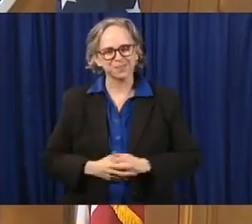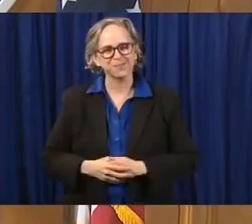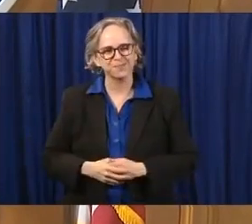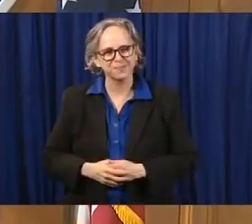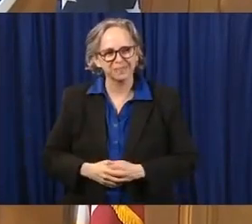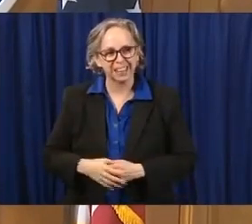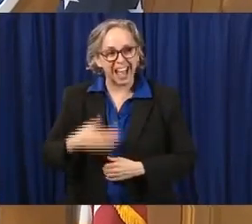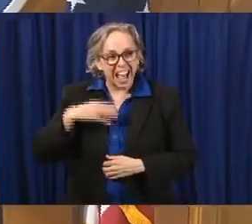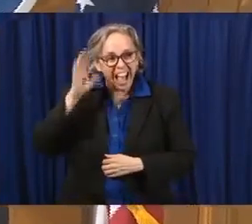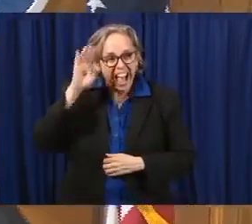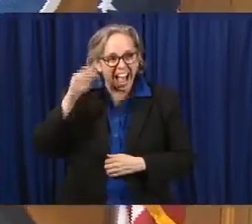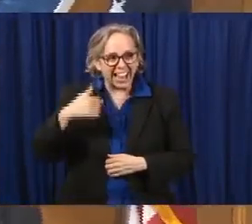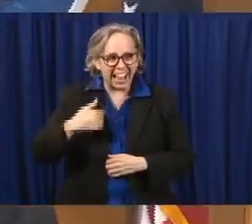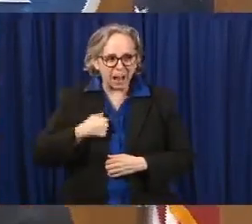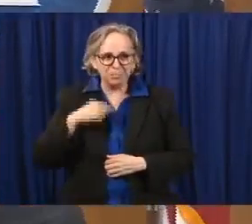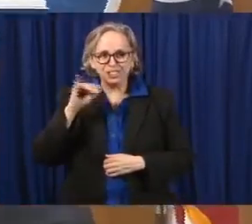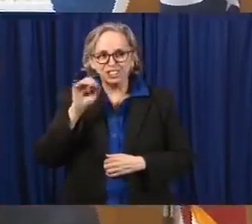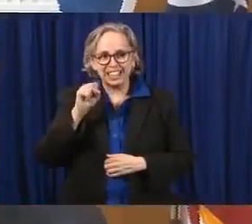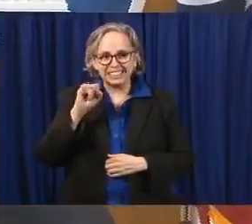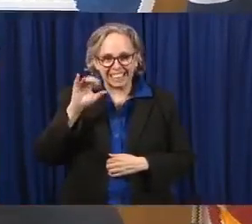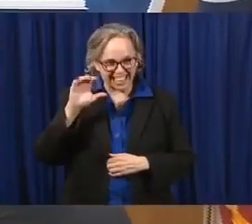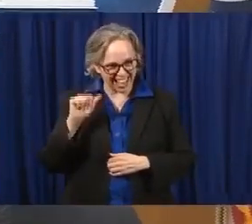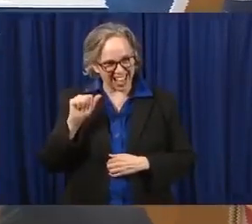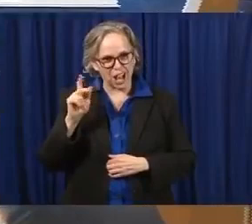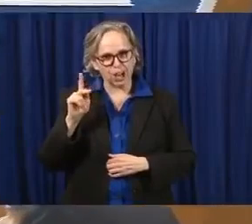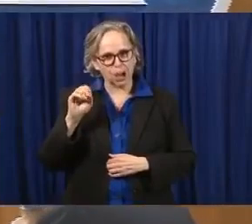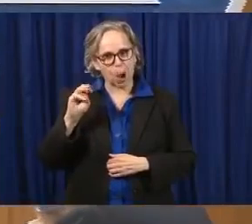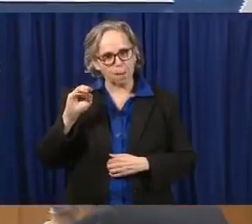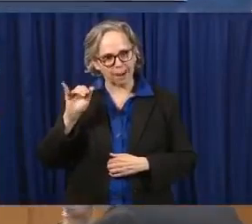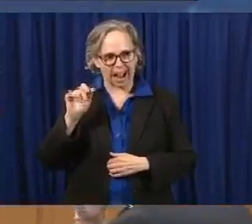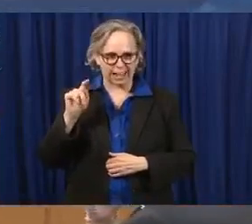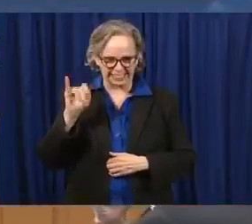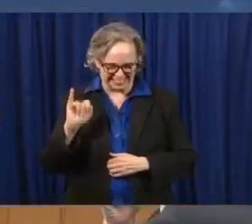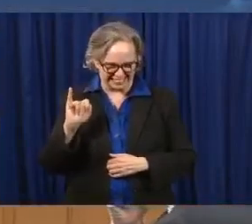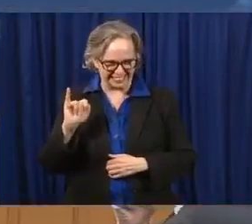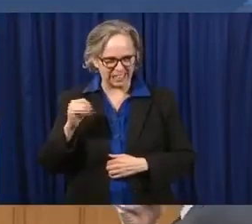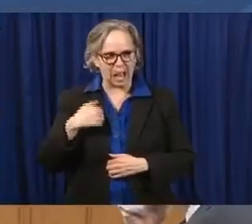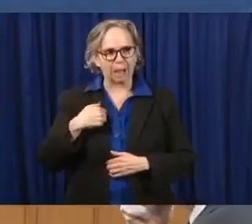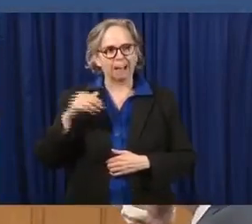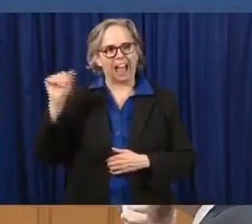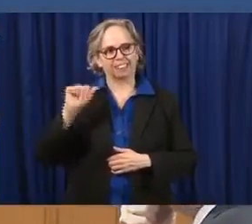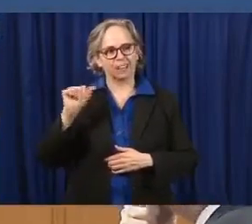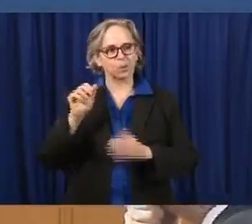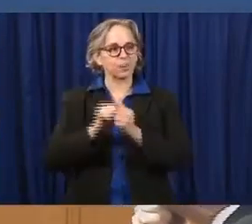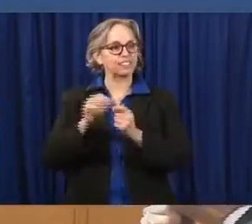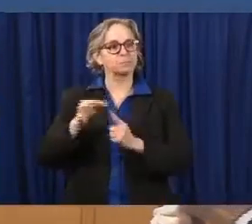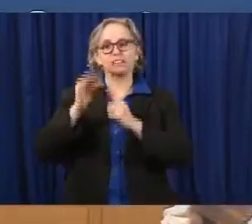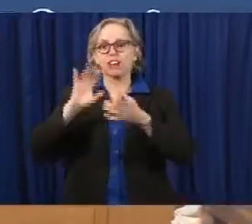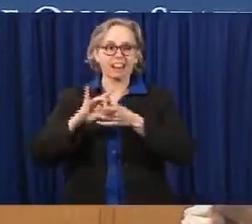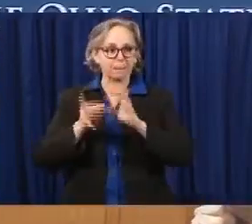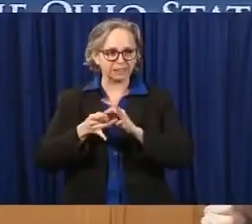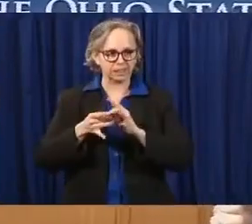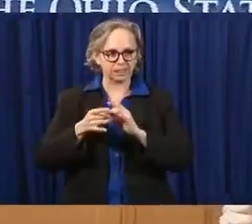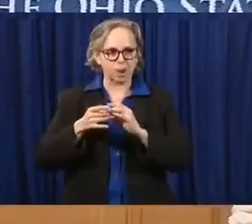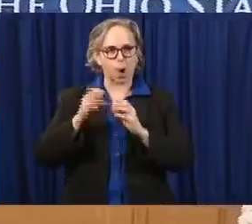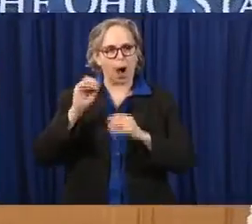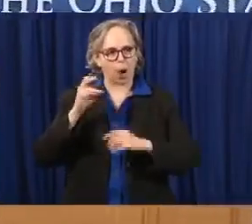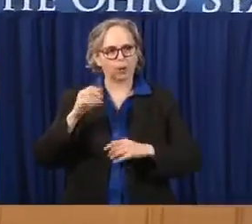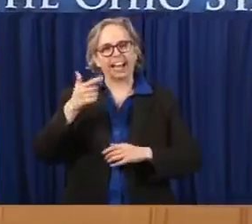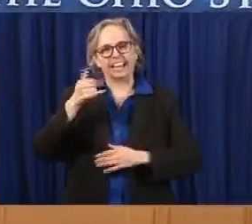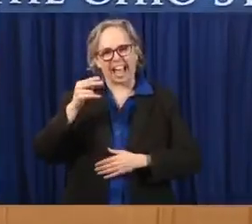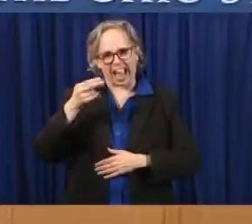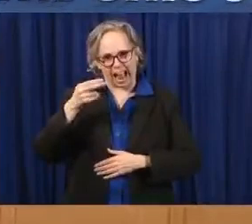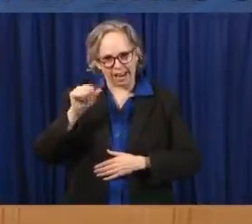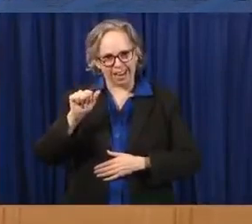Hi, I'm Jessica Komjati, and I am an athlete with Special Olympics Ohio in Gahanna. First, I want to thank